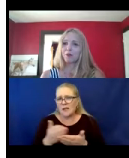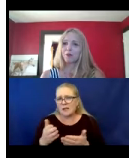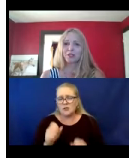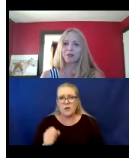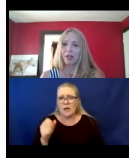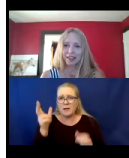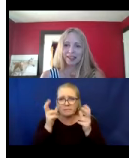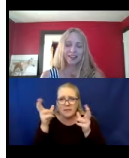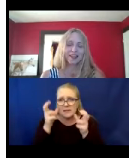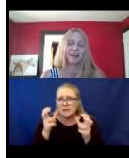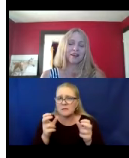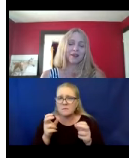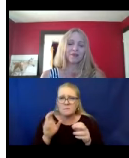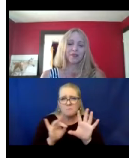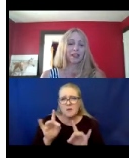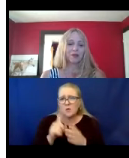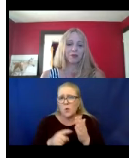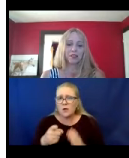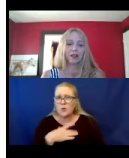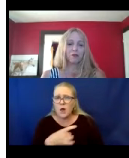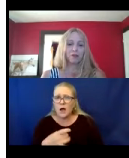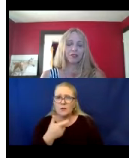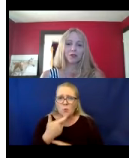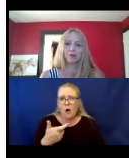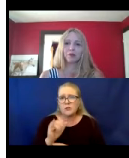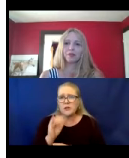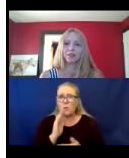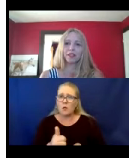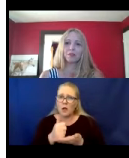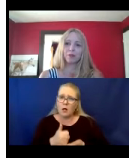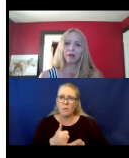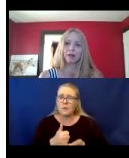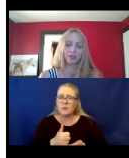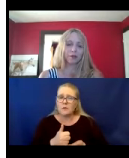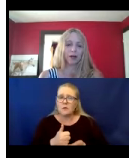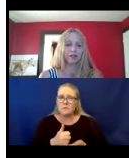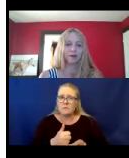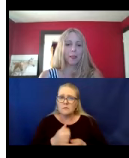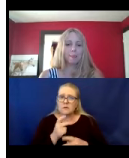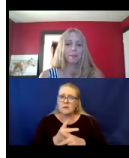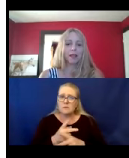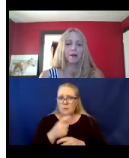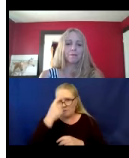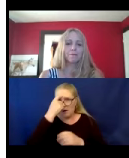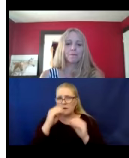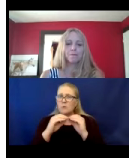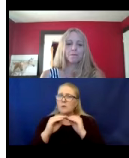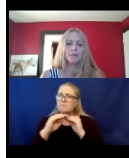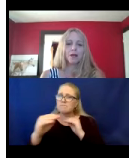and find the ones that you like, that can be really helpful to keep you in a better state of mind.